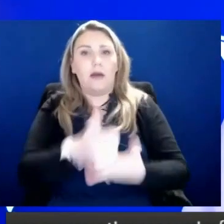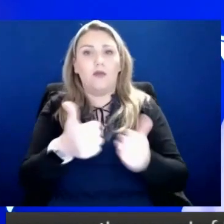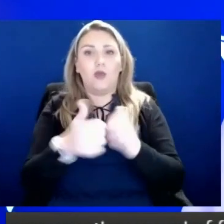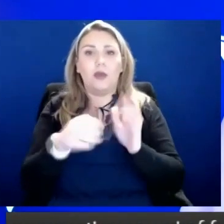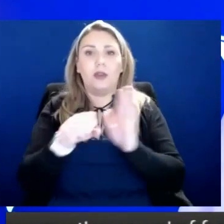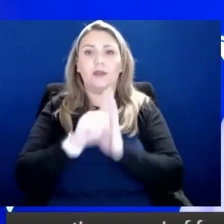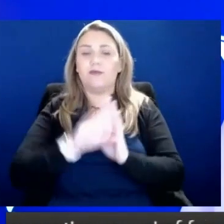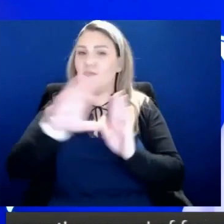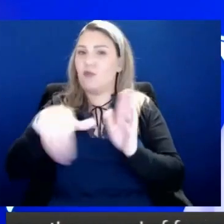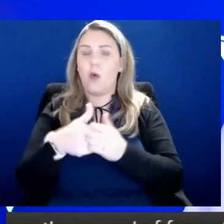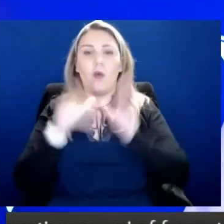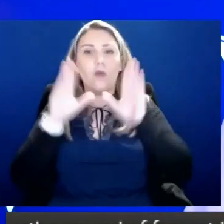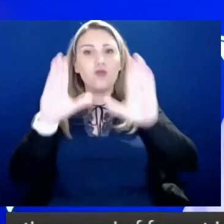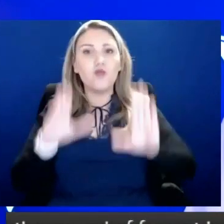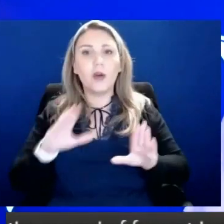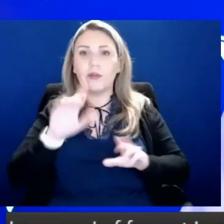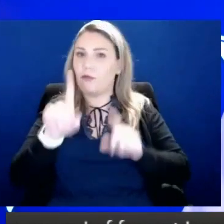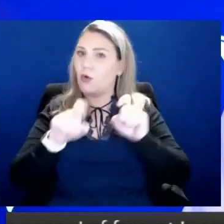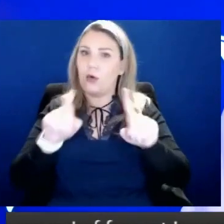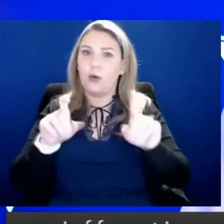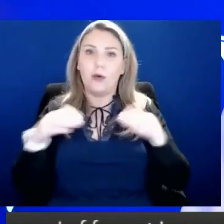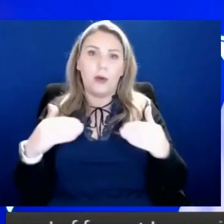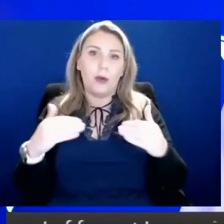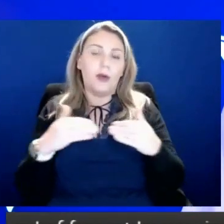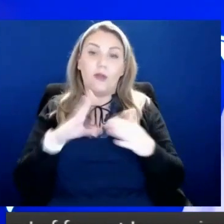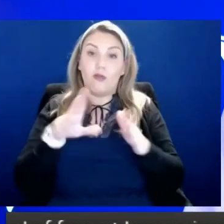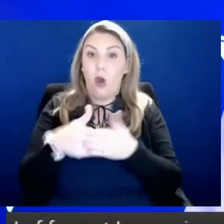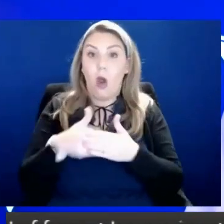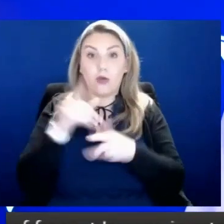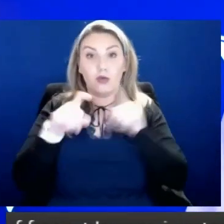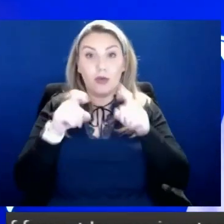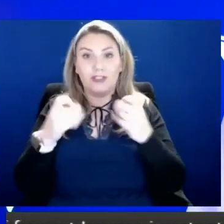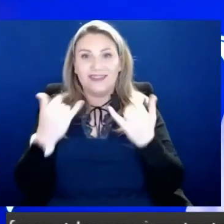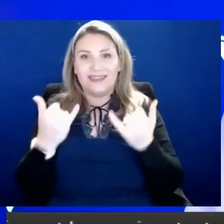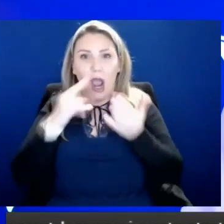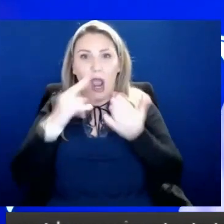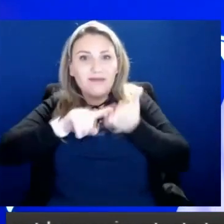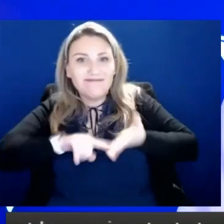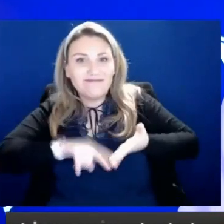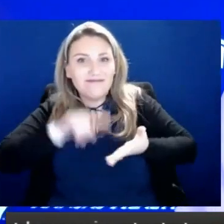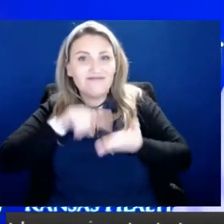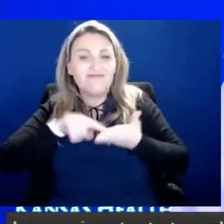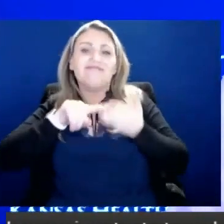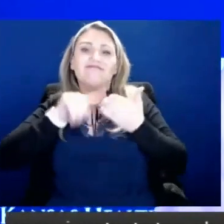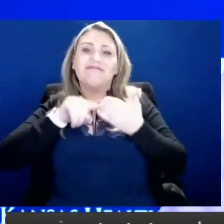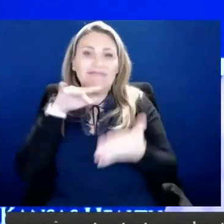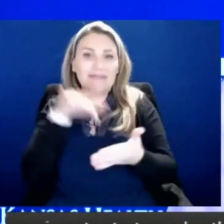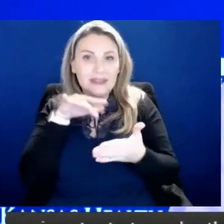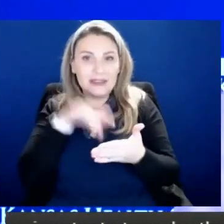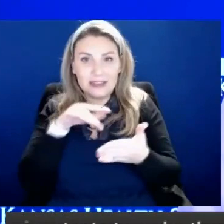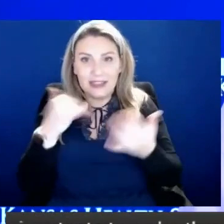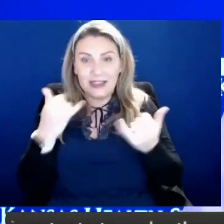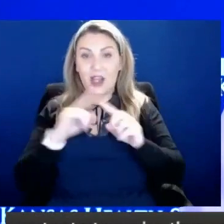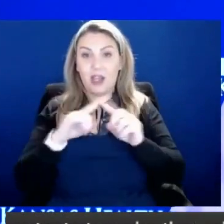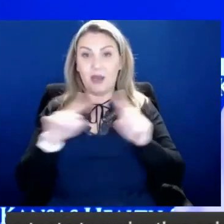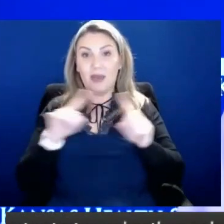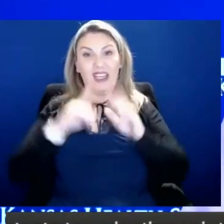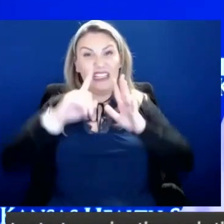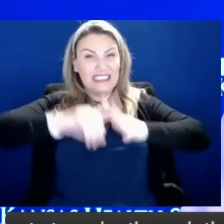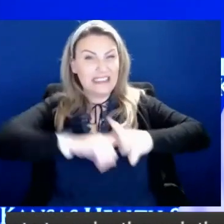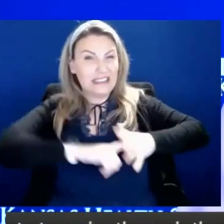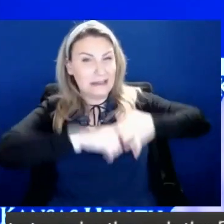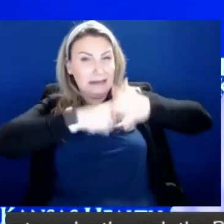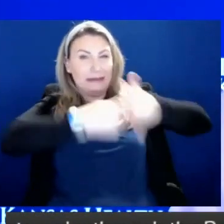great questions. These are all questions that are being investigated, but unfortunately we are at the very precipice, the very beginning